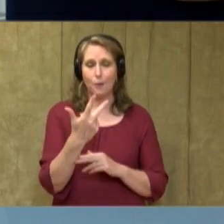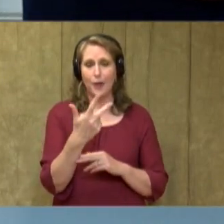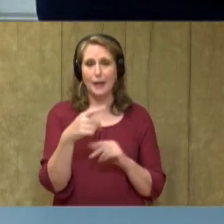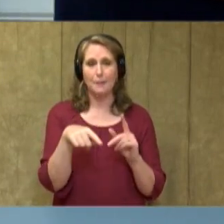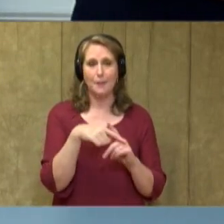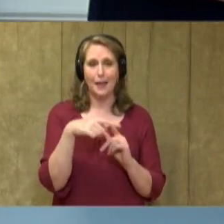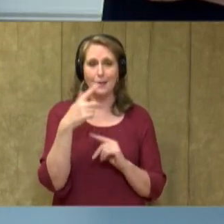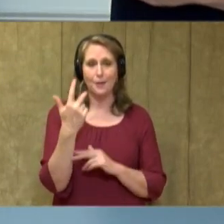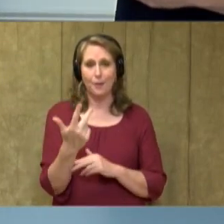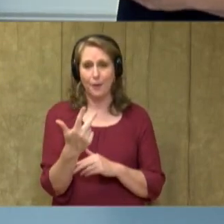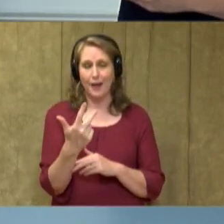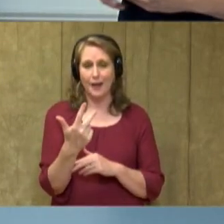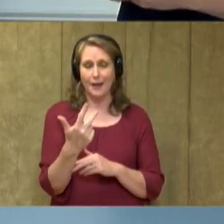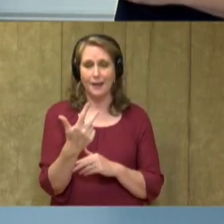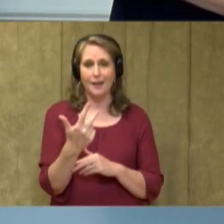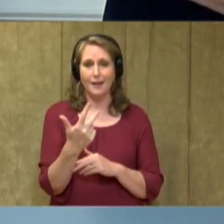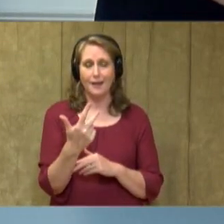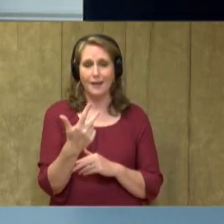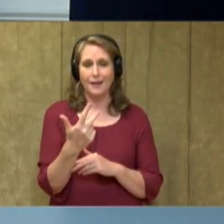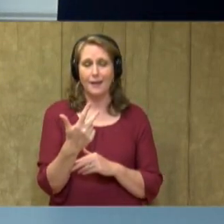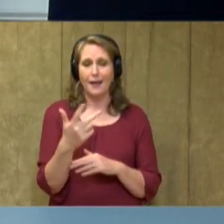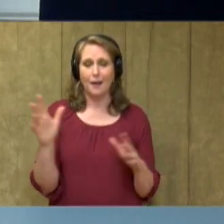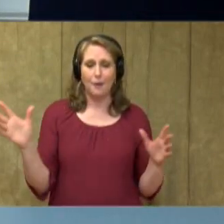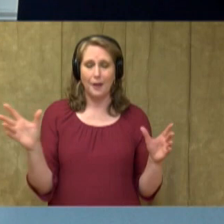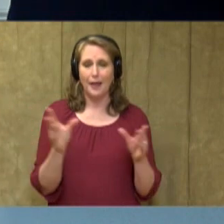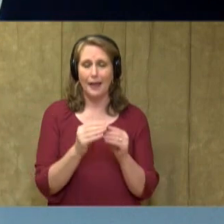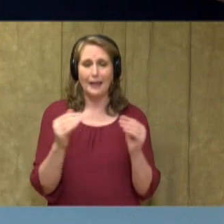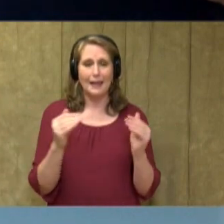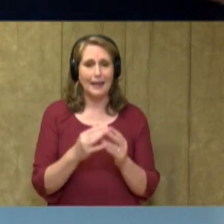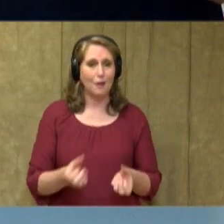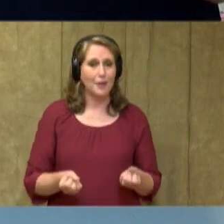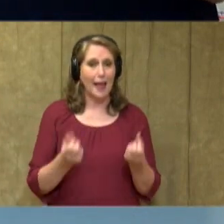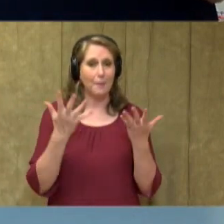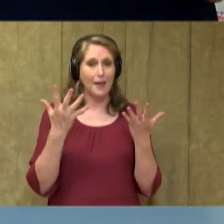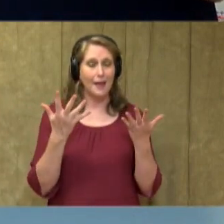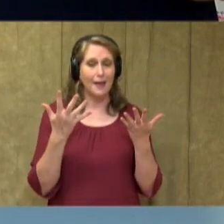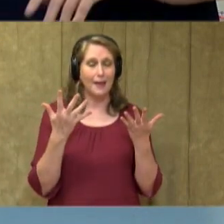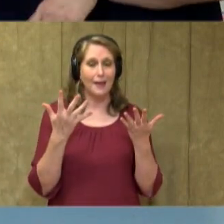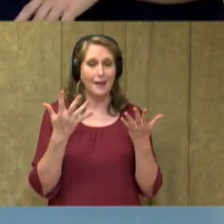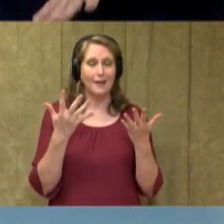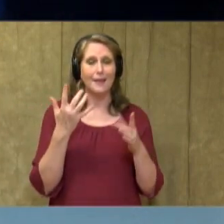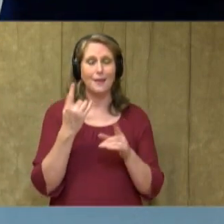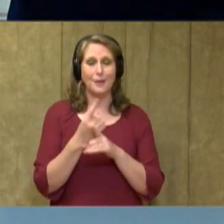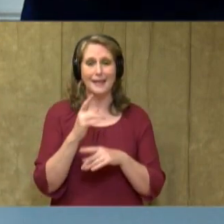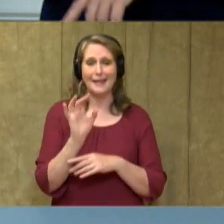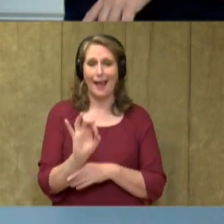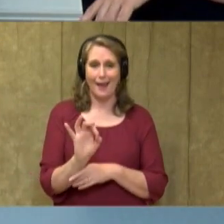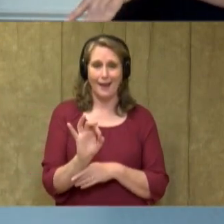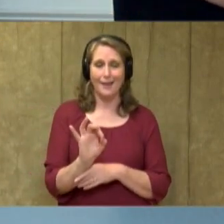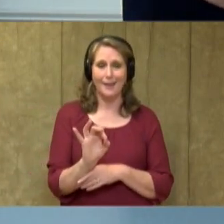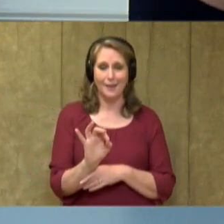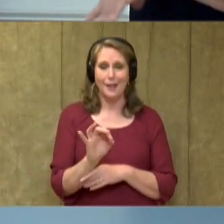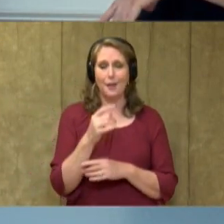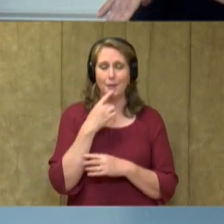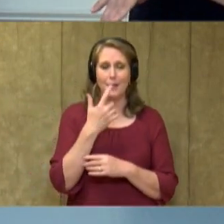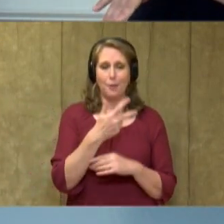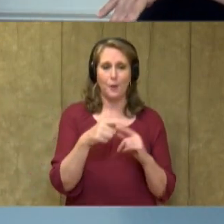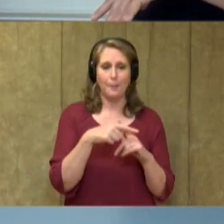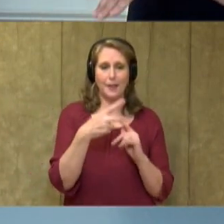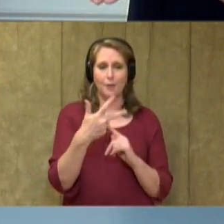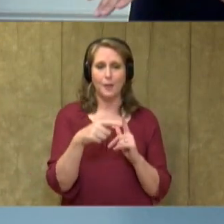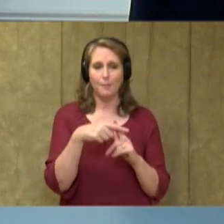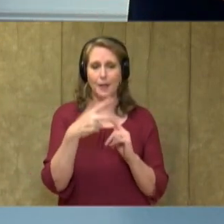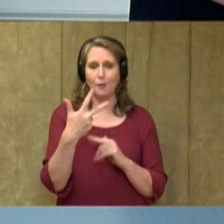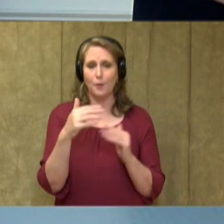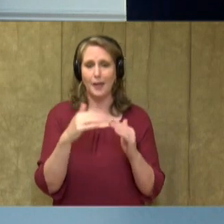3 plus 3, which is how many altogether? That's right, it is 9. So we would say 3 plus 3